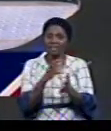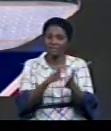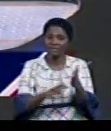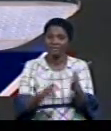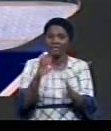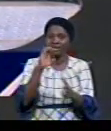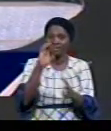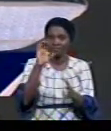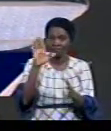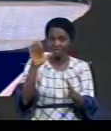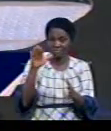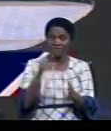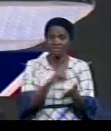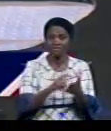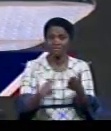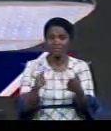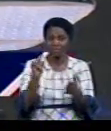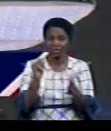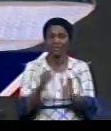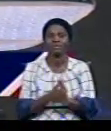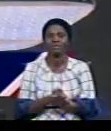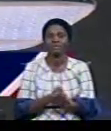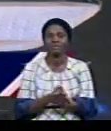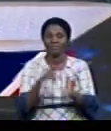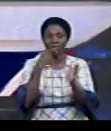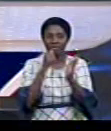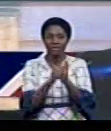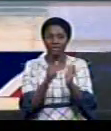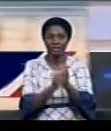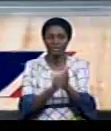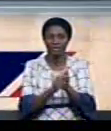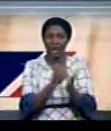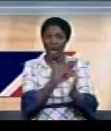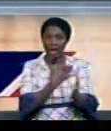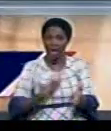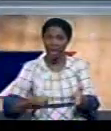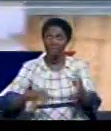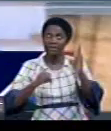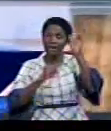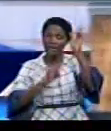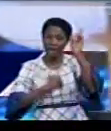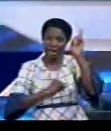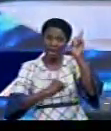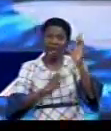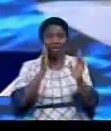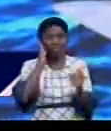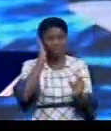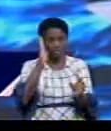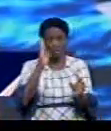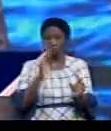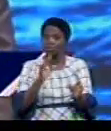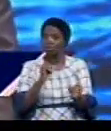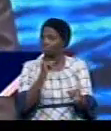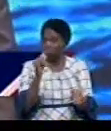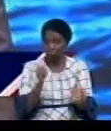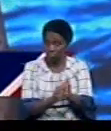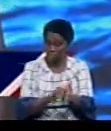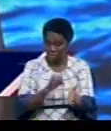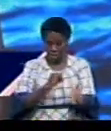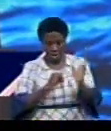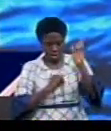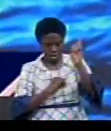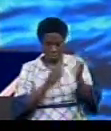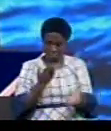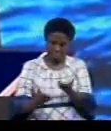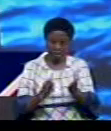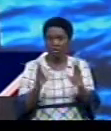It says, and I will, not that I may, Know that if I'm in a good mood, it's